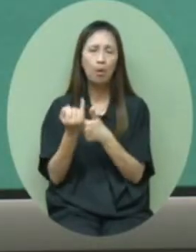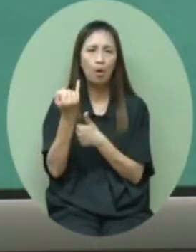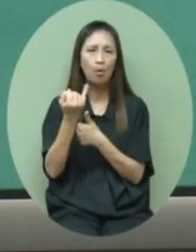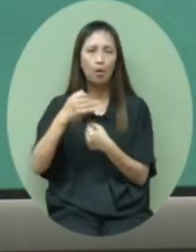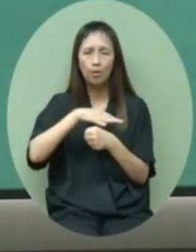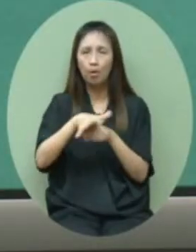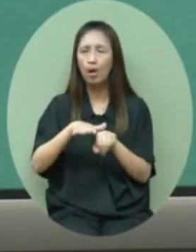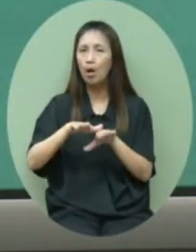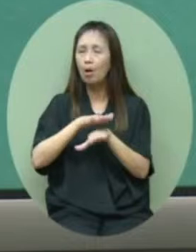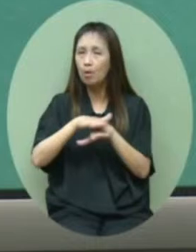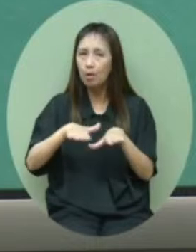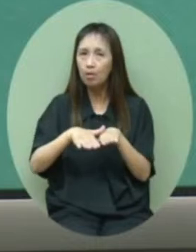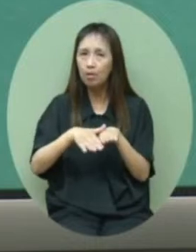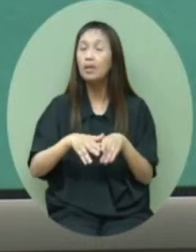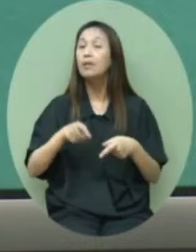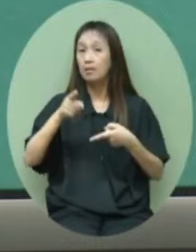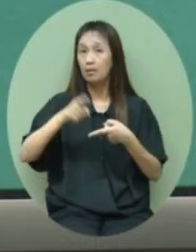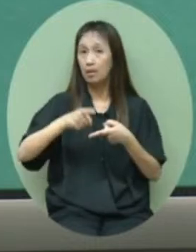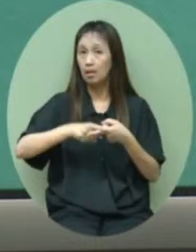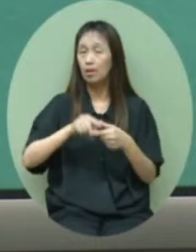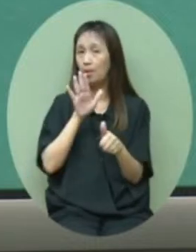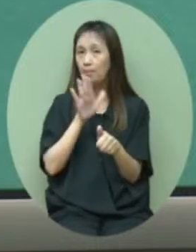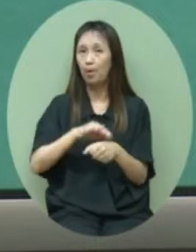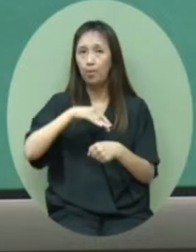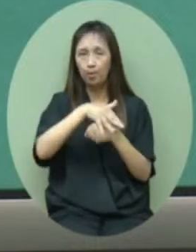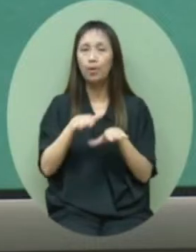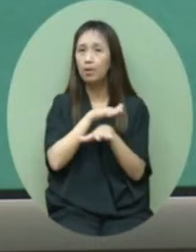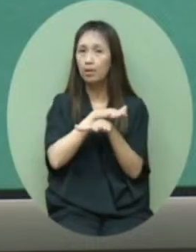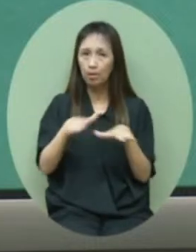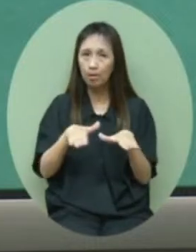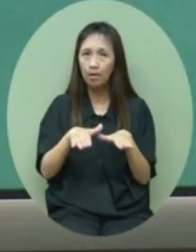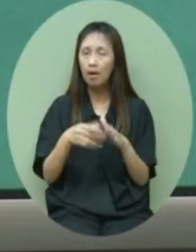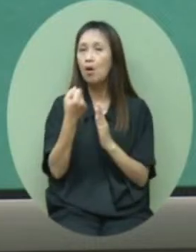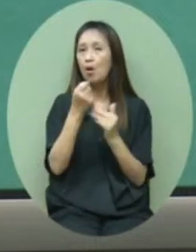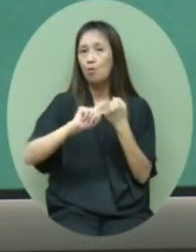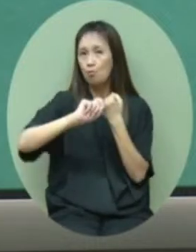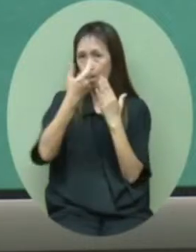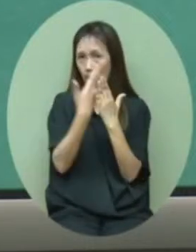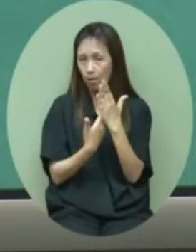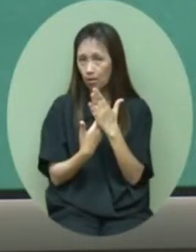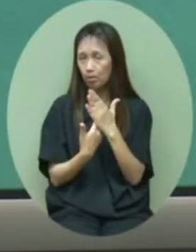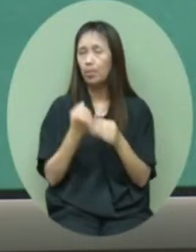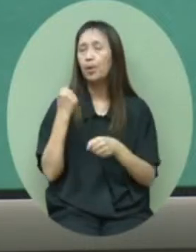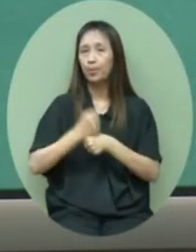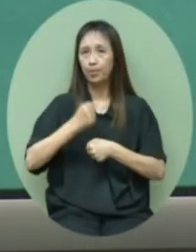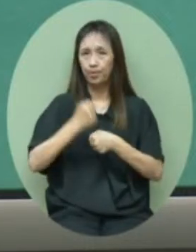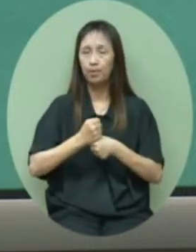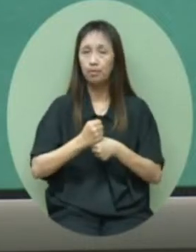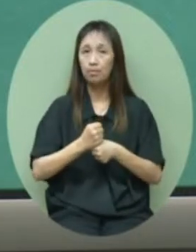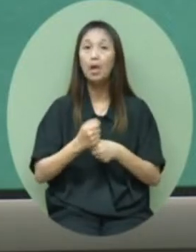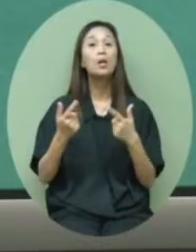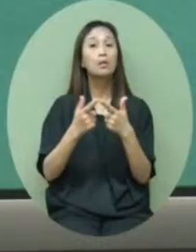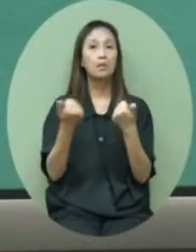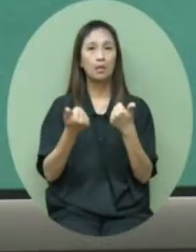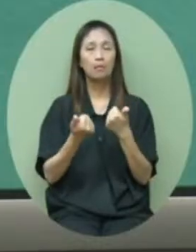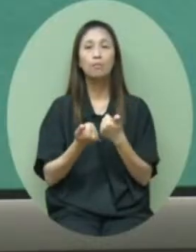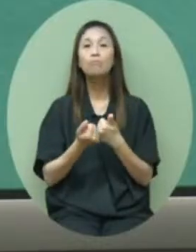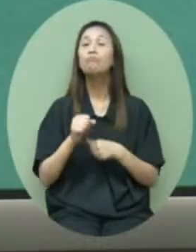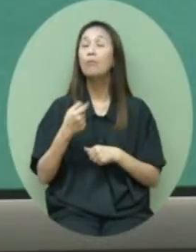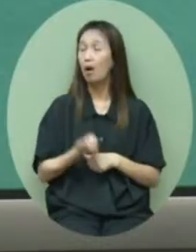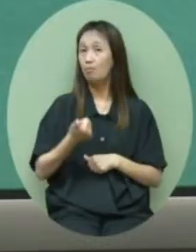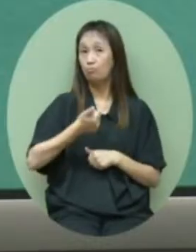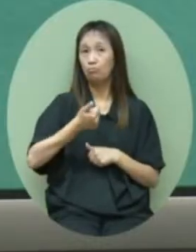license applications, new licensing condition relating to national security will be introduced